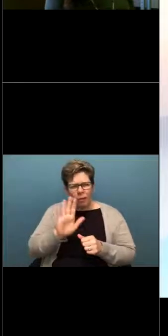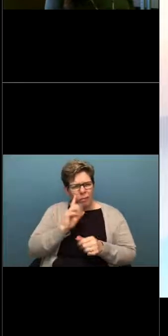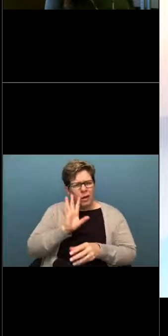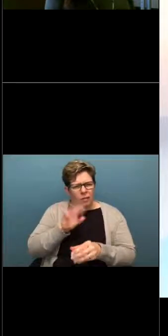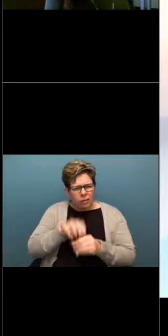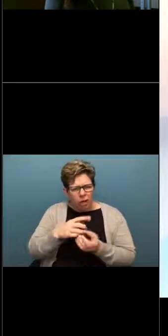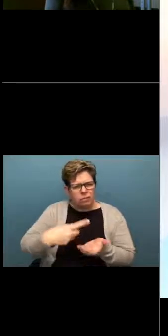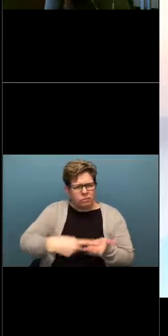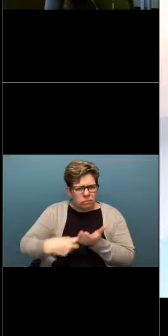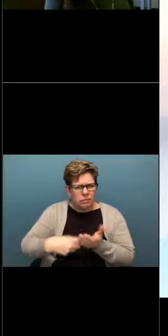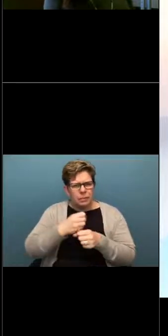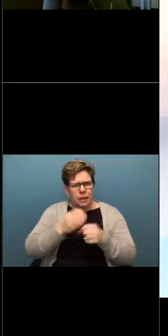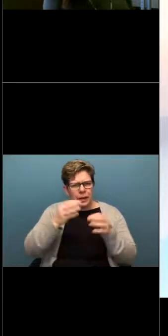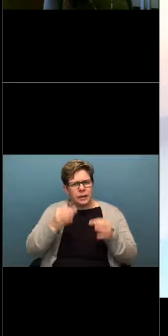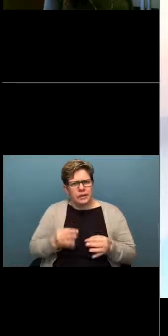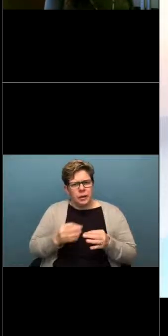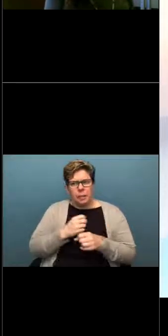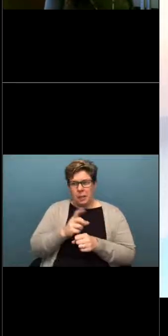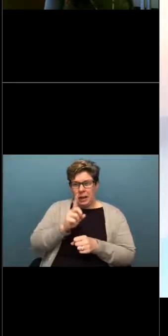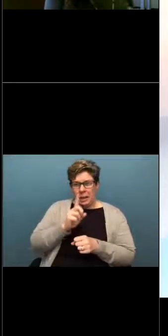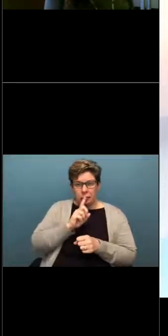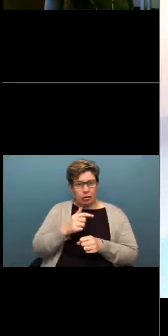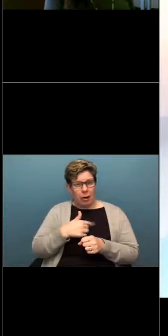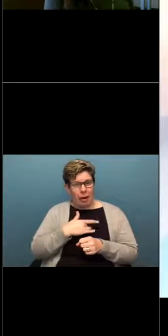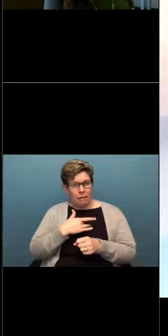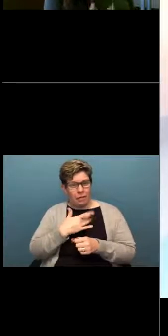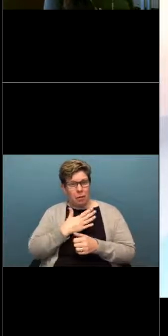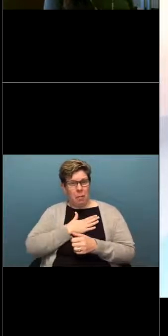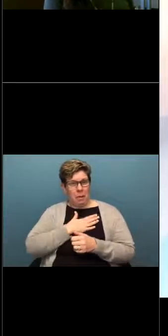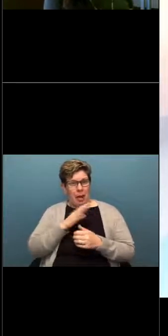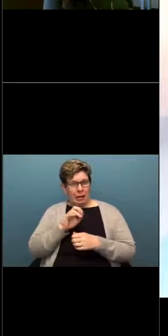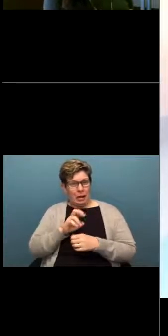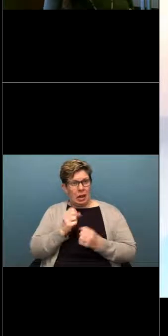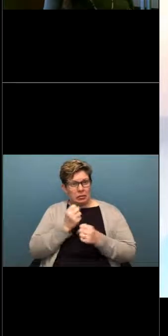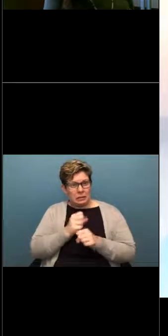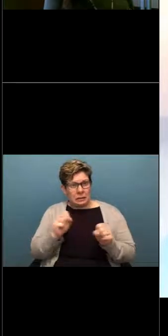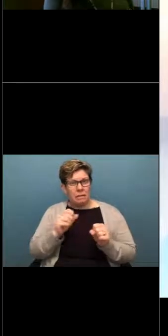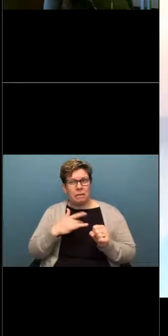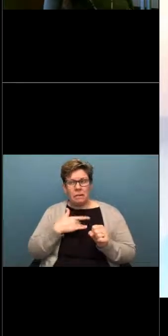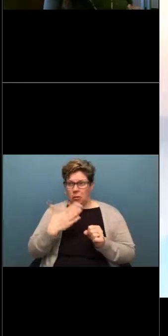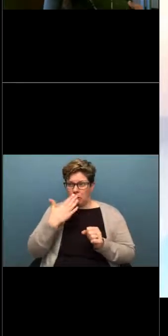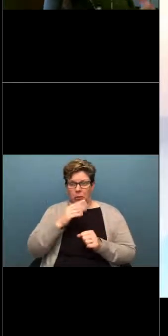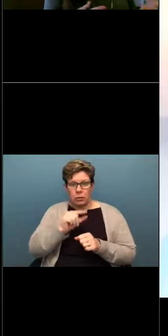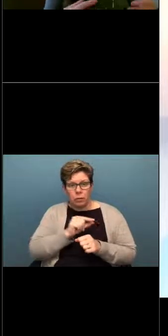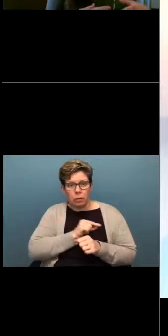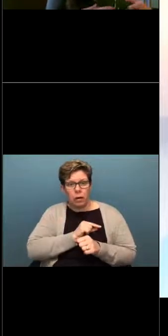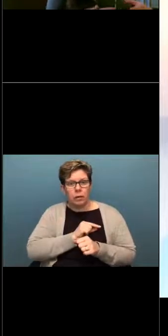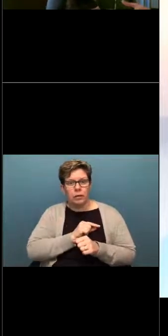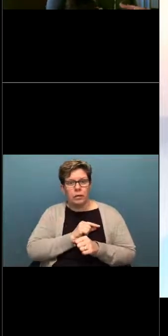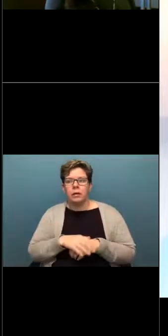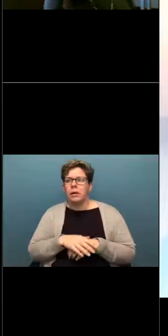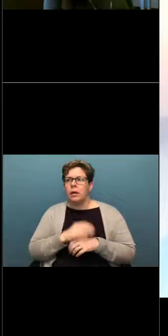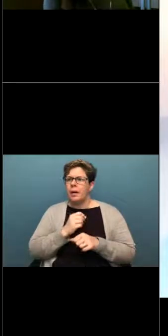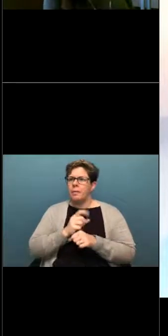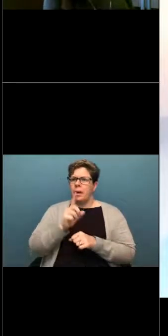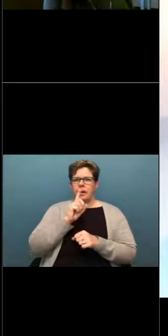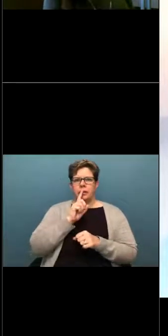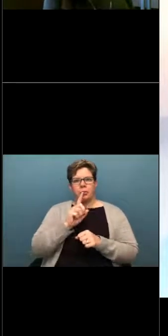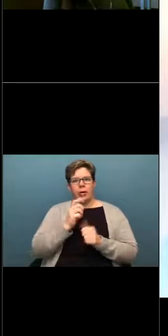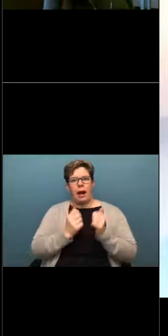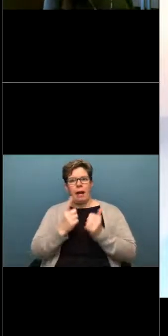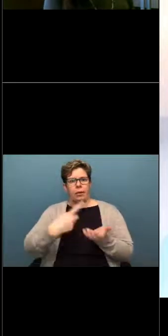it comes to making sure they're receiving high quality and safe care. There are a few concepts about making sure patients are at the center. I think it's